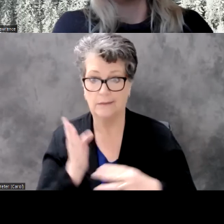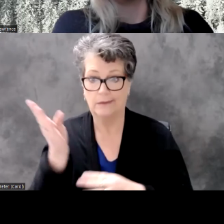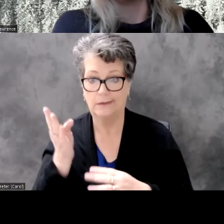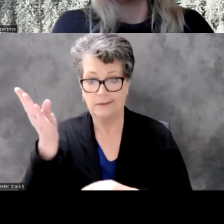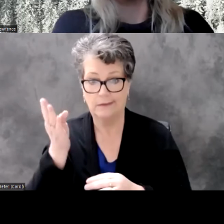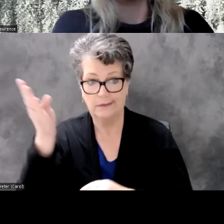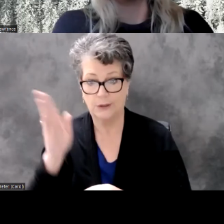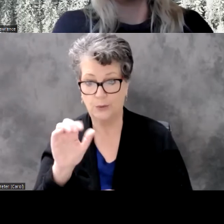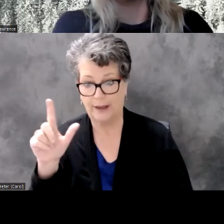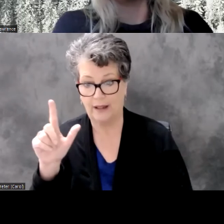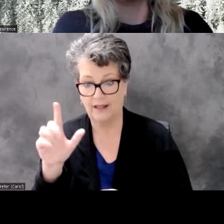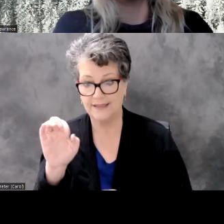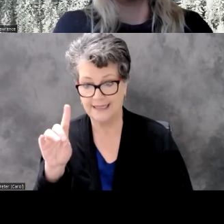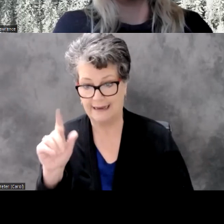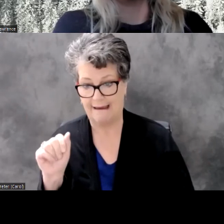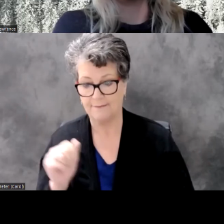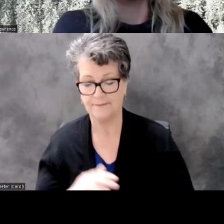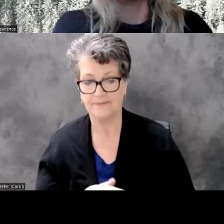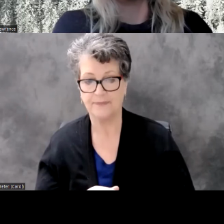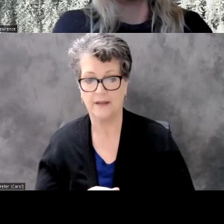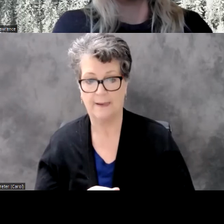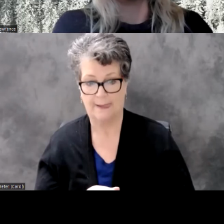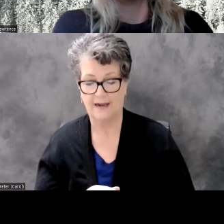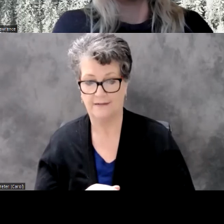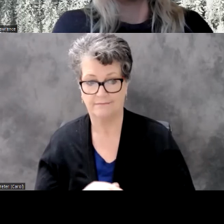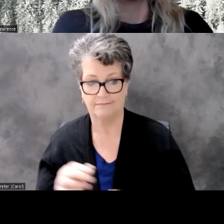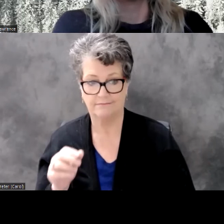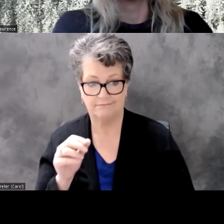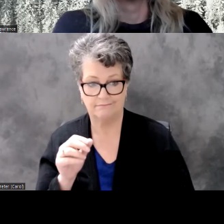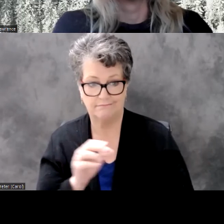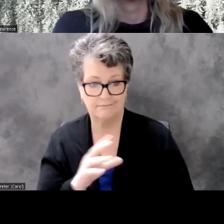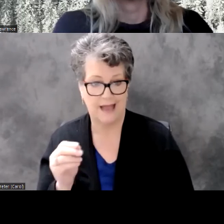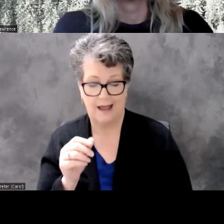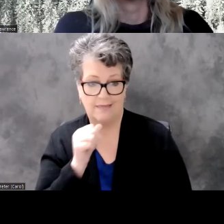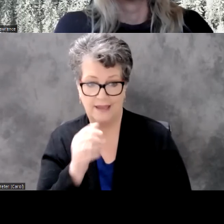bill CDA, and they don't have